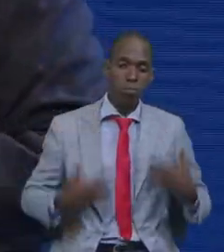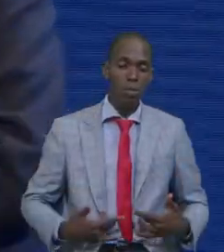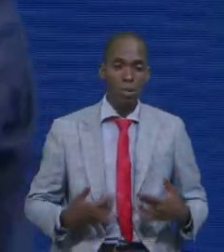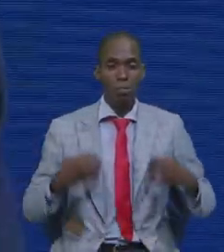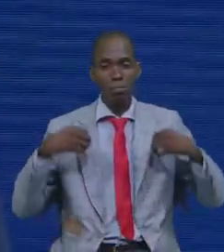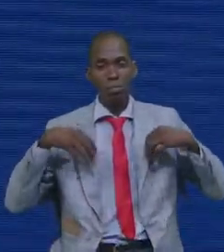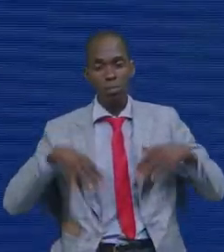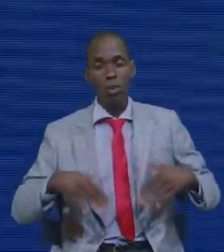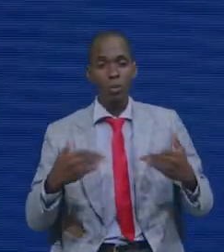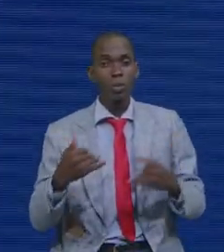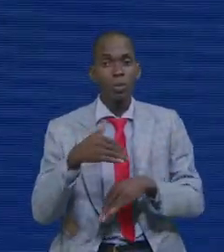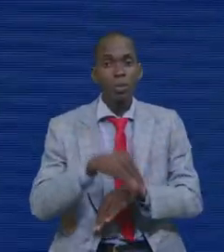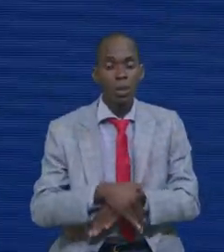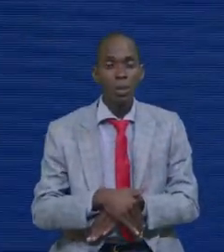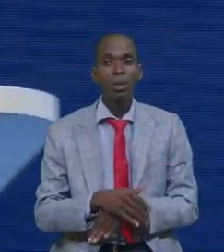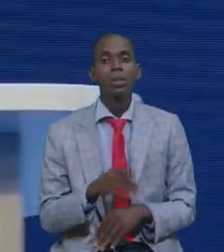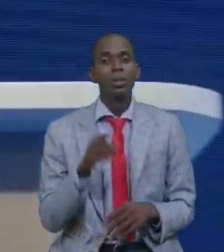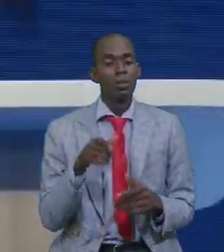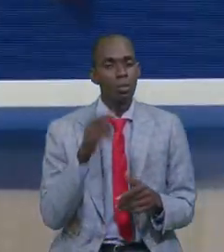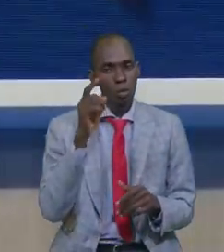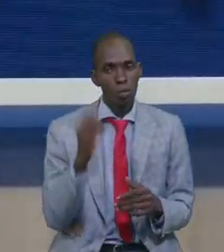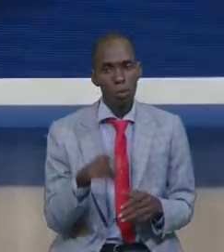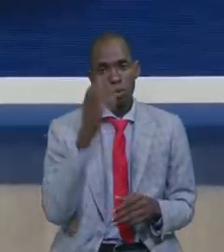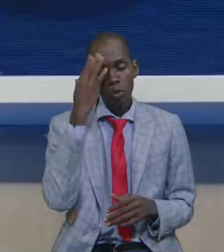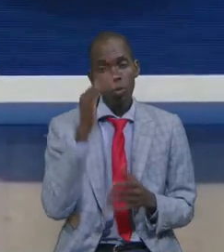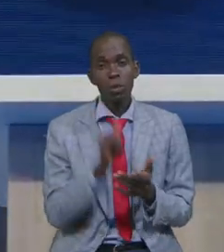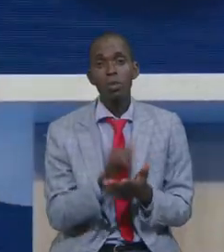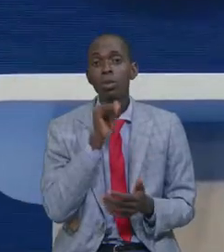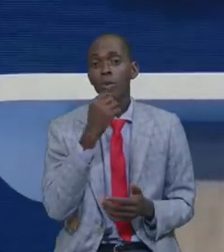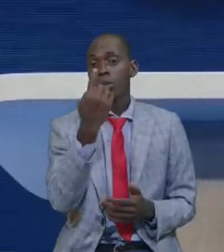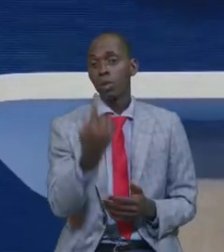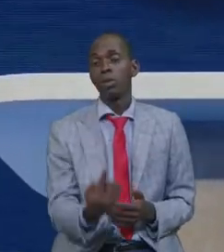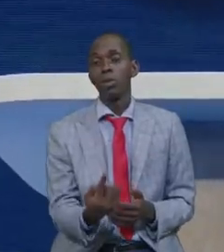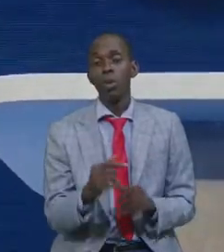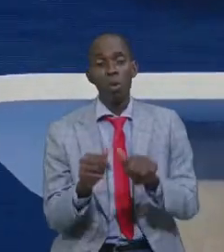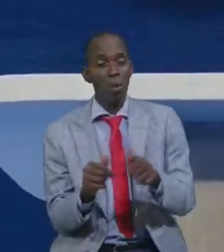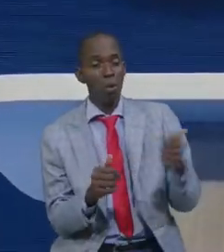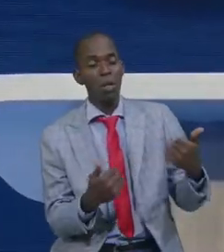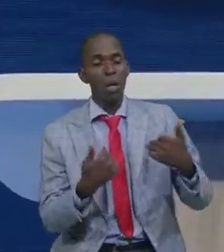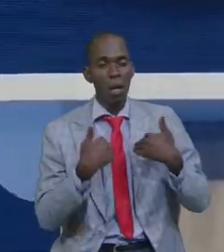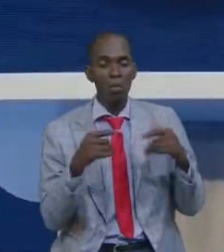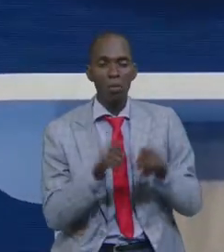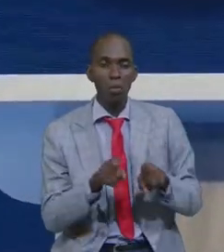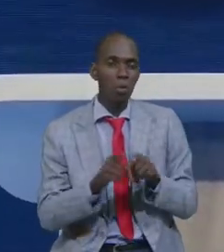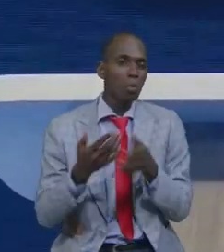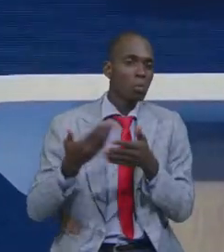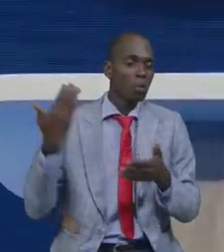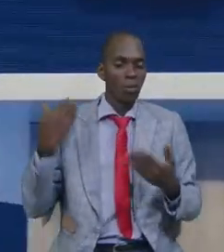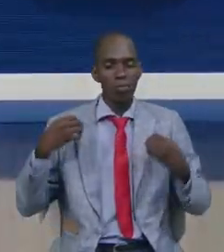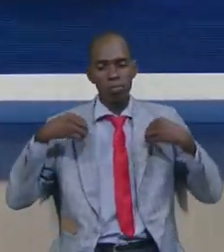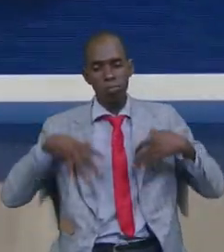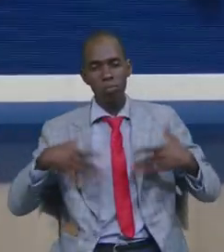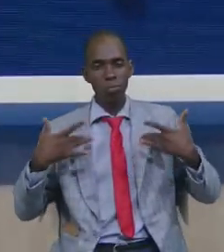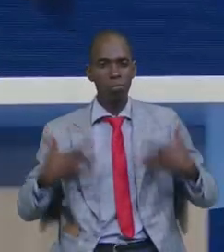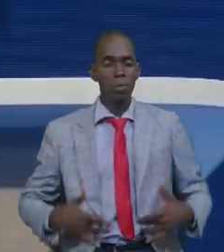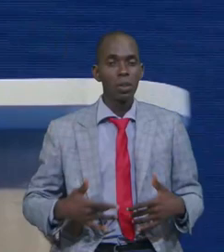been discouraged, you are not alone. Others have been discouraged. But in their discouragement, you